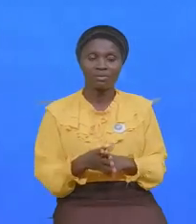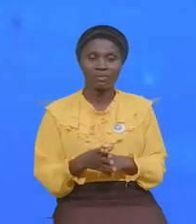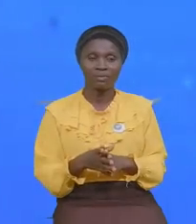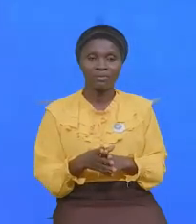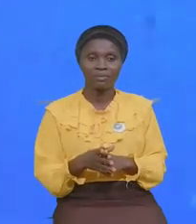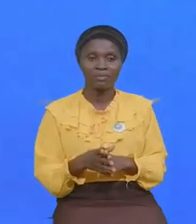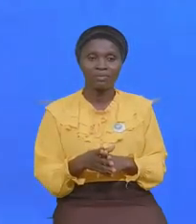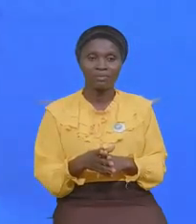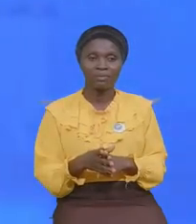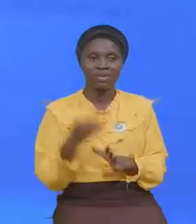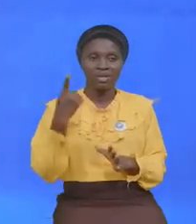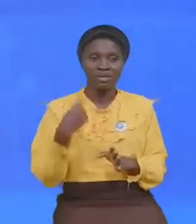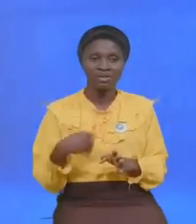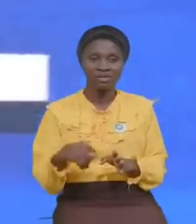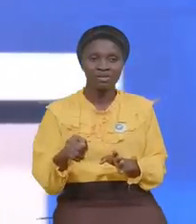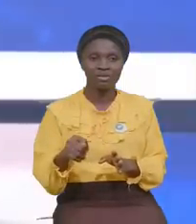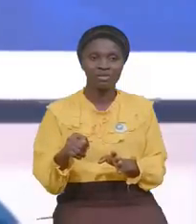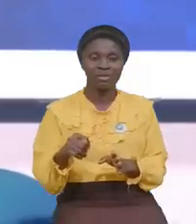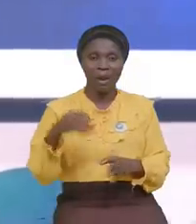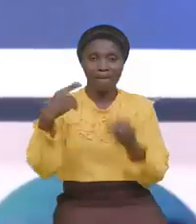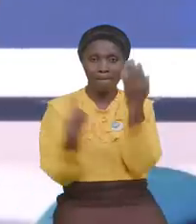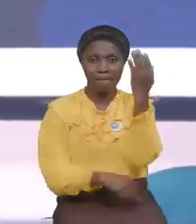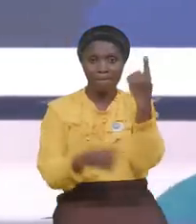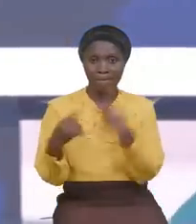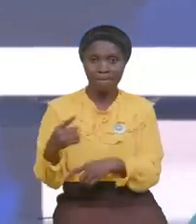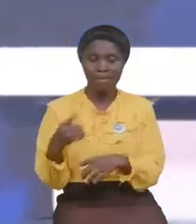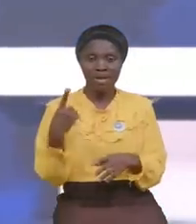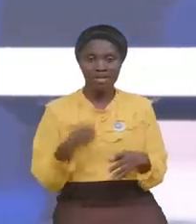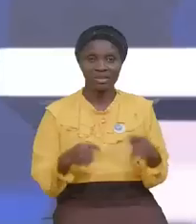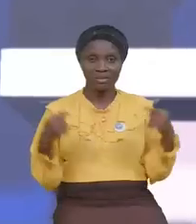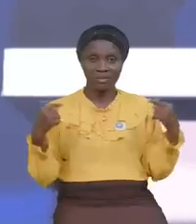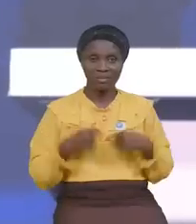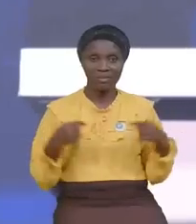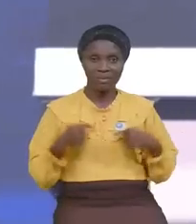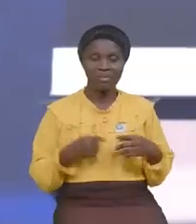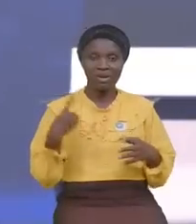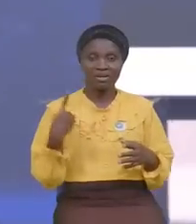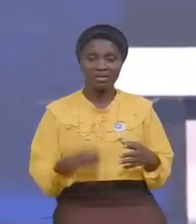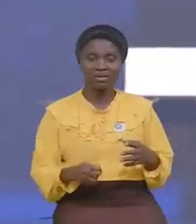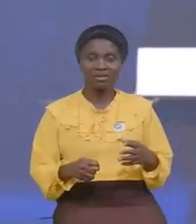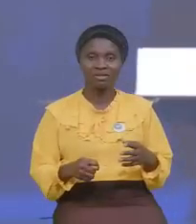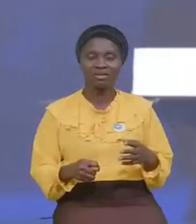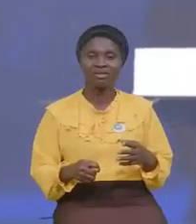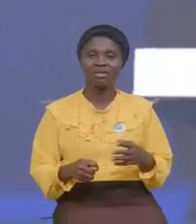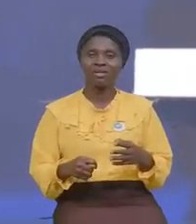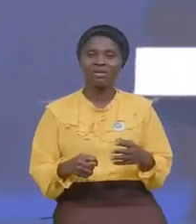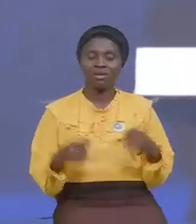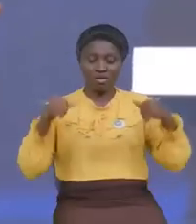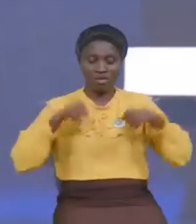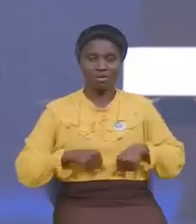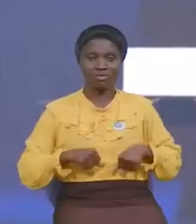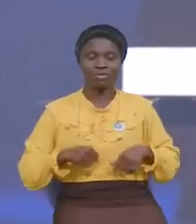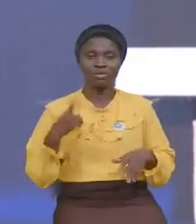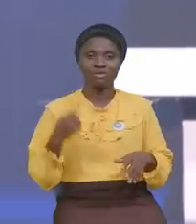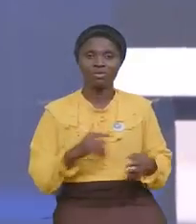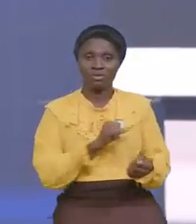The rebuke, the punishment, the agony, the perdition, the condemnation, the damnation that